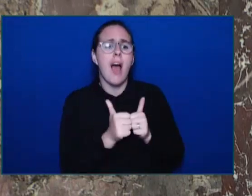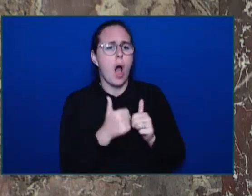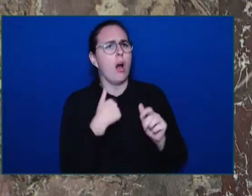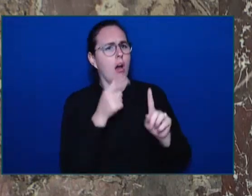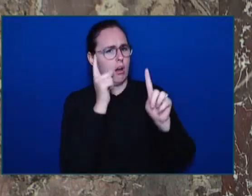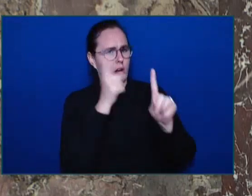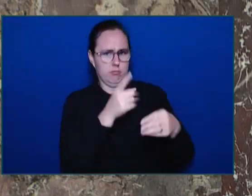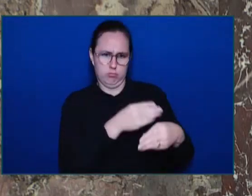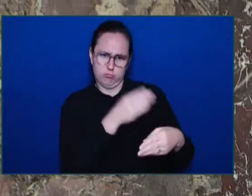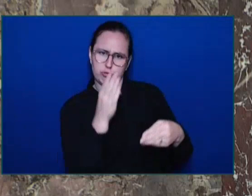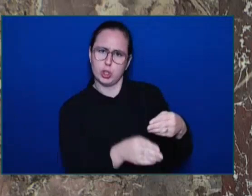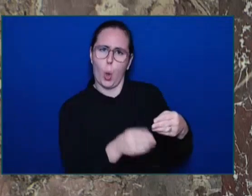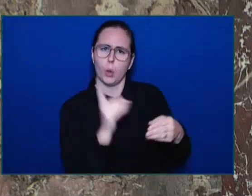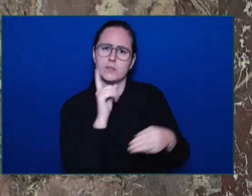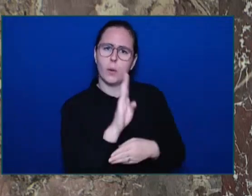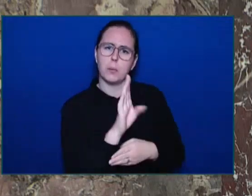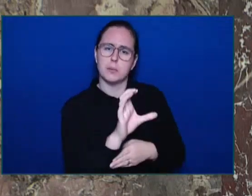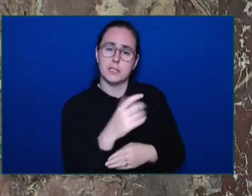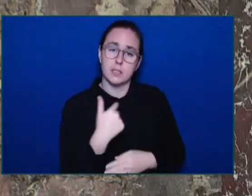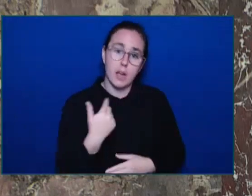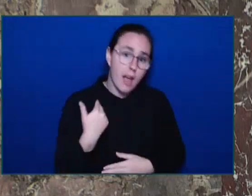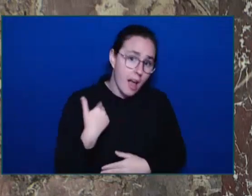with our deal with family doctors.